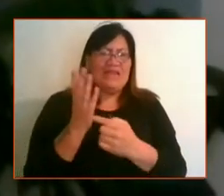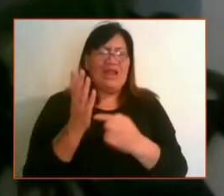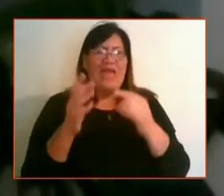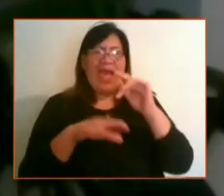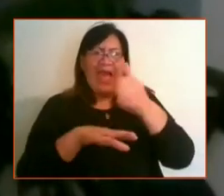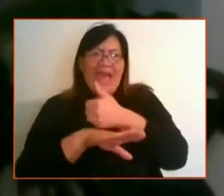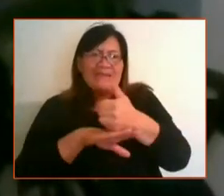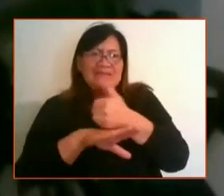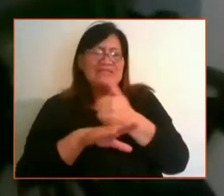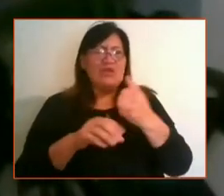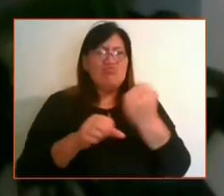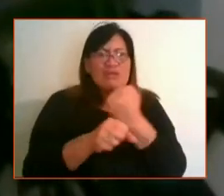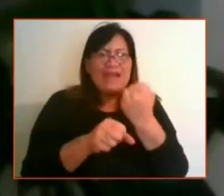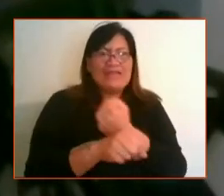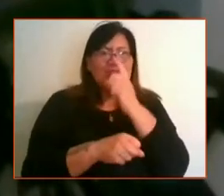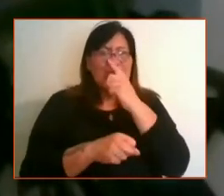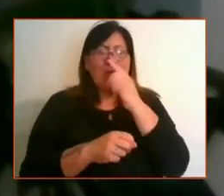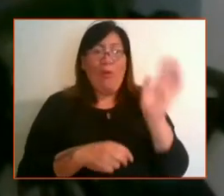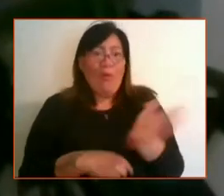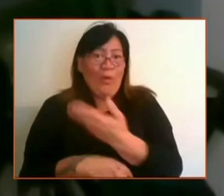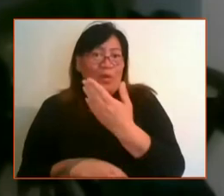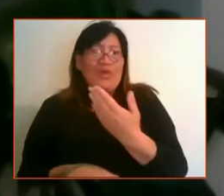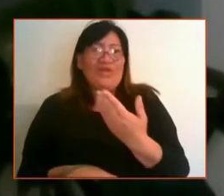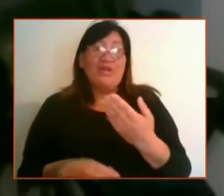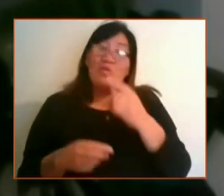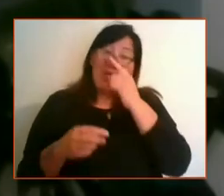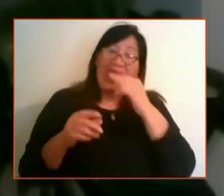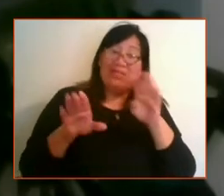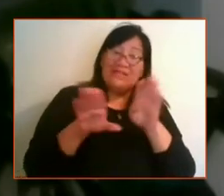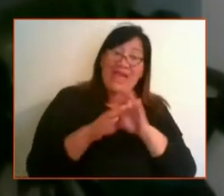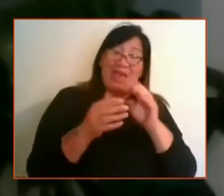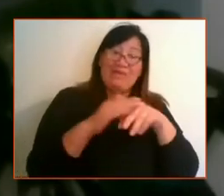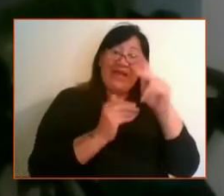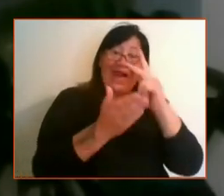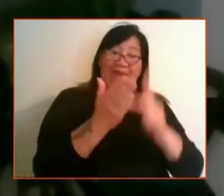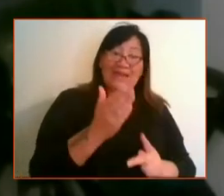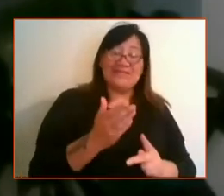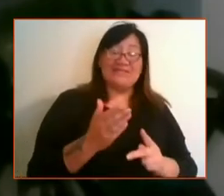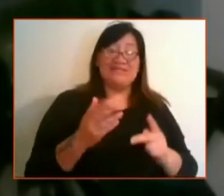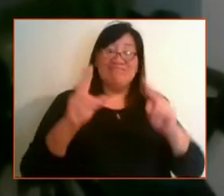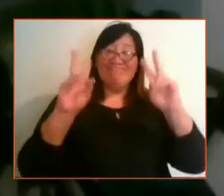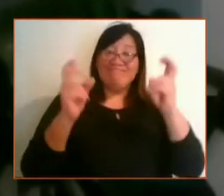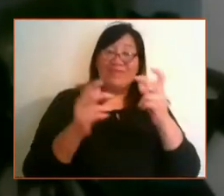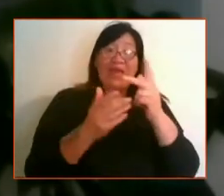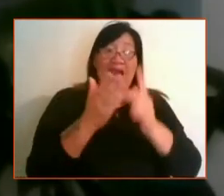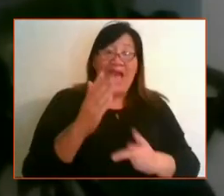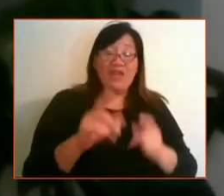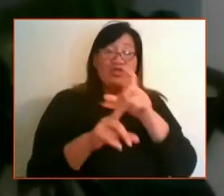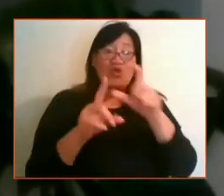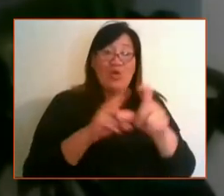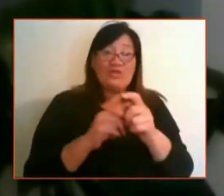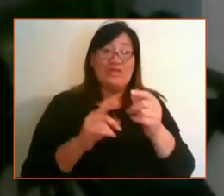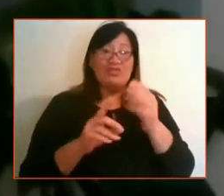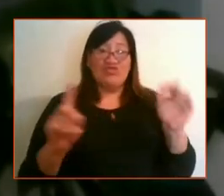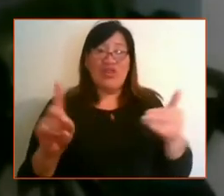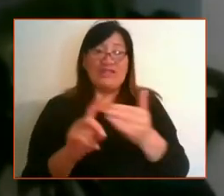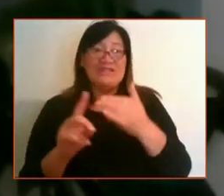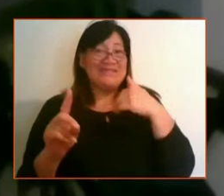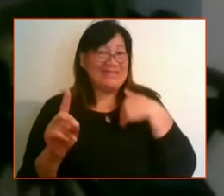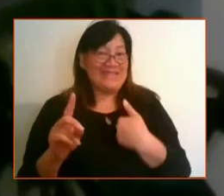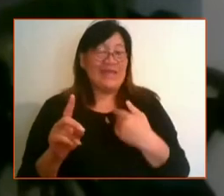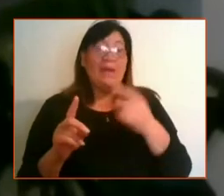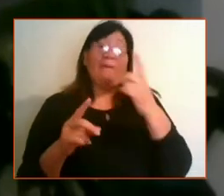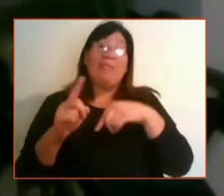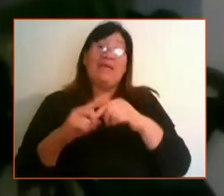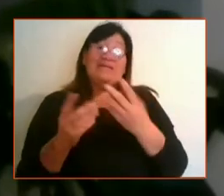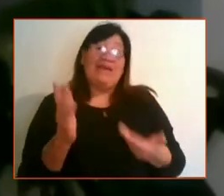to production. So we have the opportunity to do the same with an overarching arts and culture strategy. And on that, just in summation, I